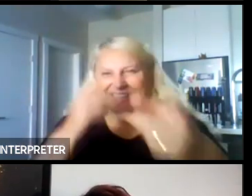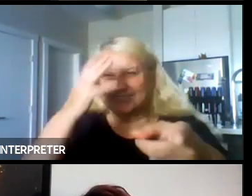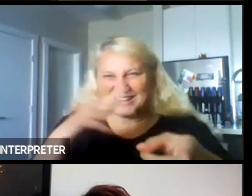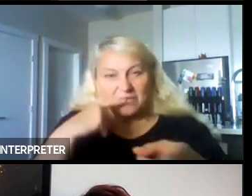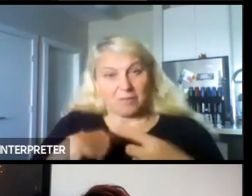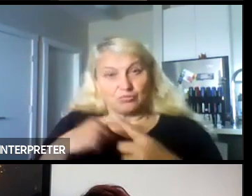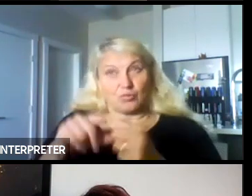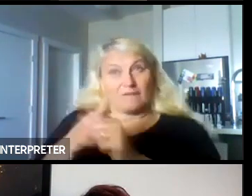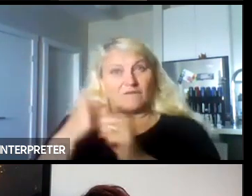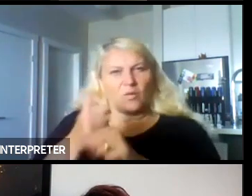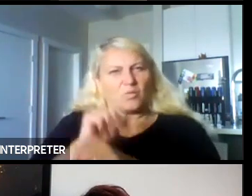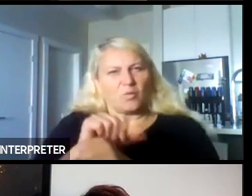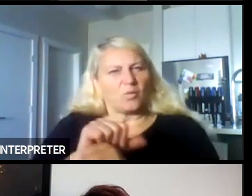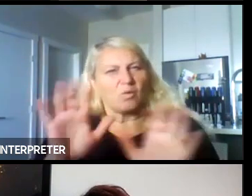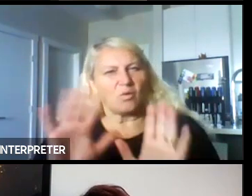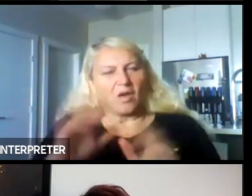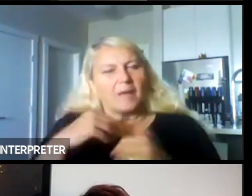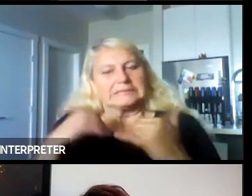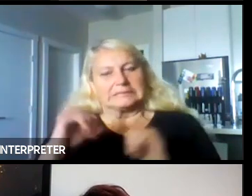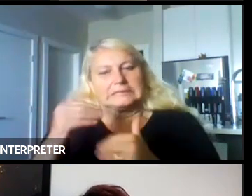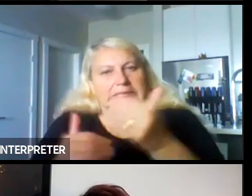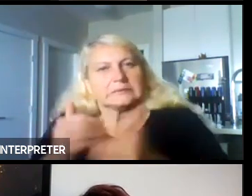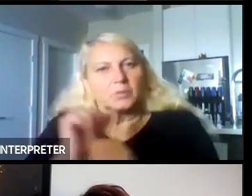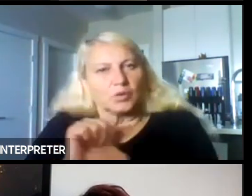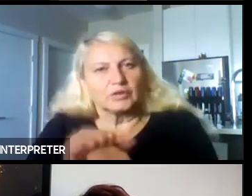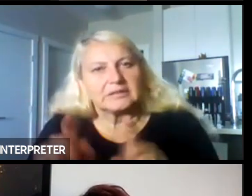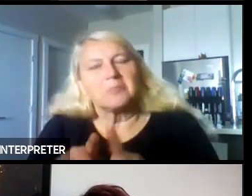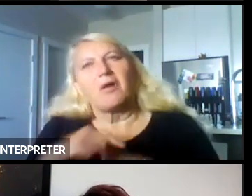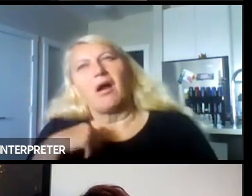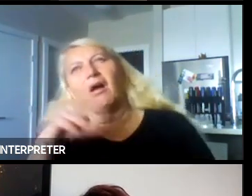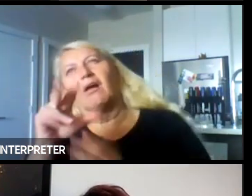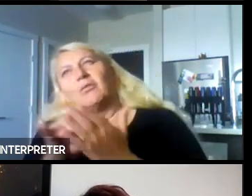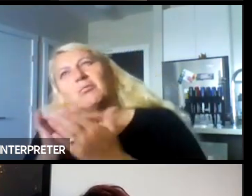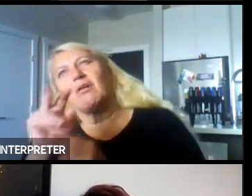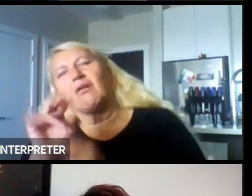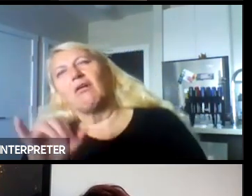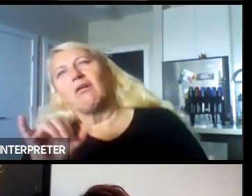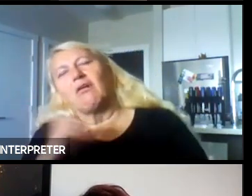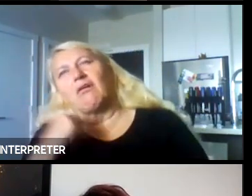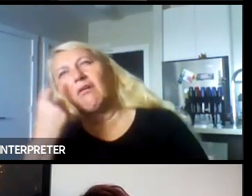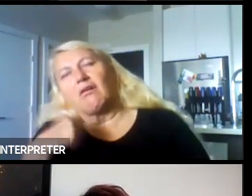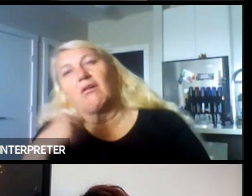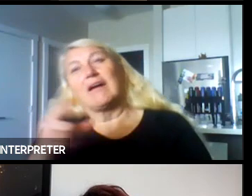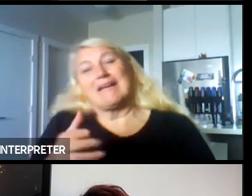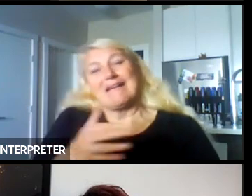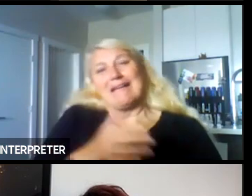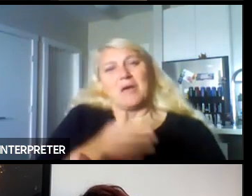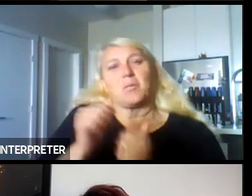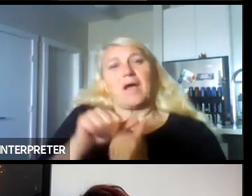push back on working the same amount as my colleagues or the people around me. And